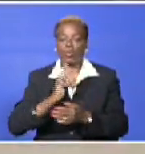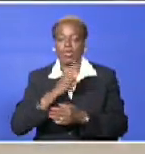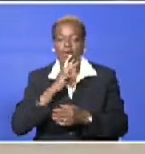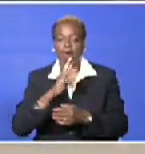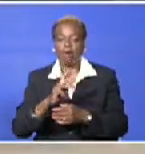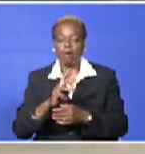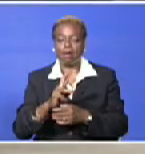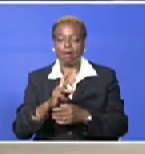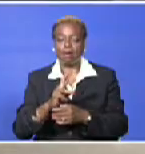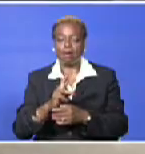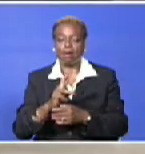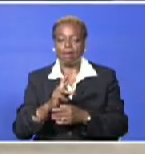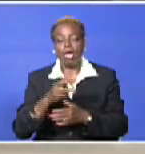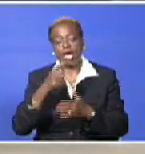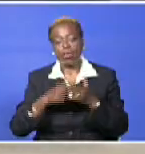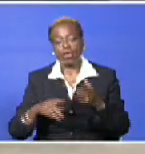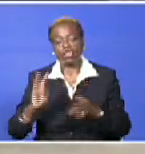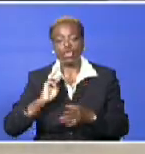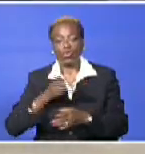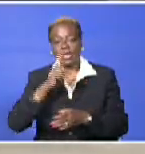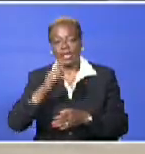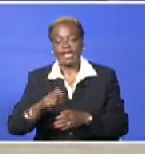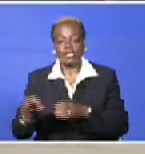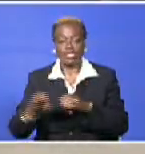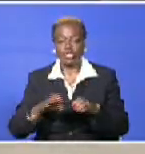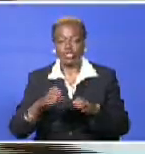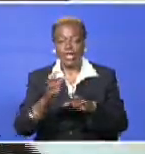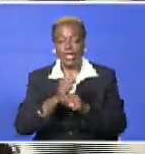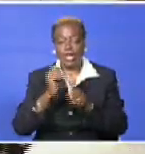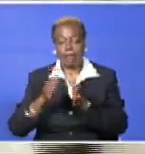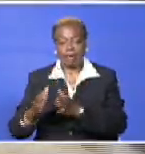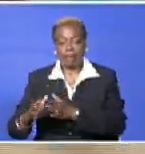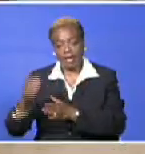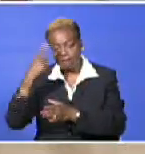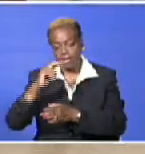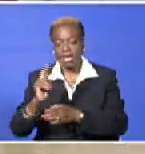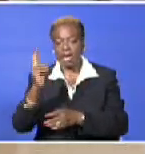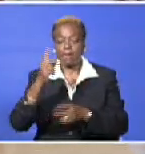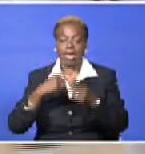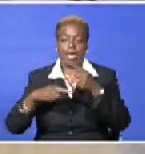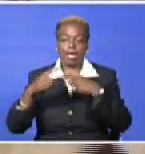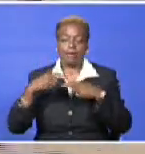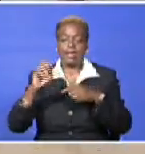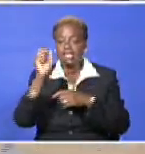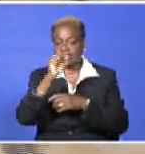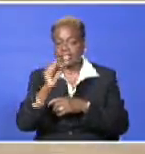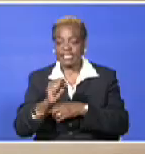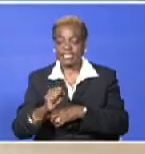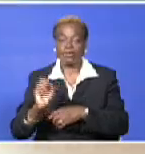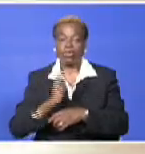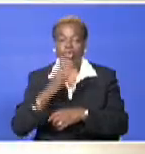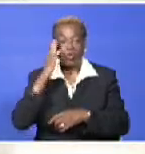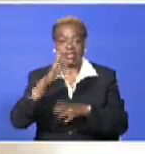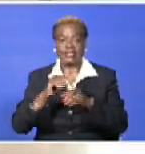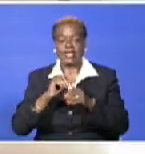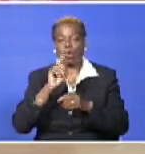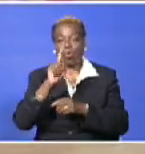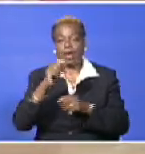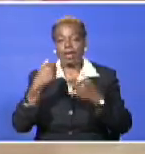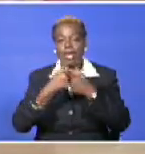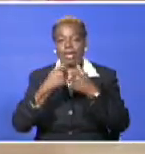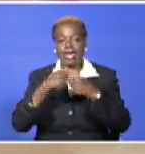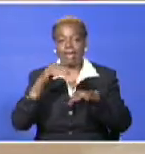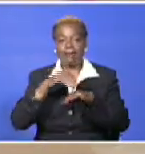know, what we need to do in terms of getting prepared, you know, for the upcoming season. So we're going to take it one game at a time, one step at a